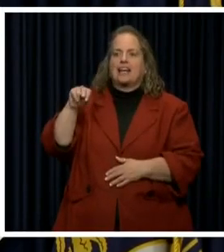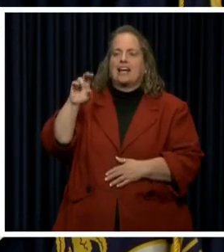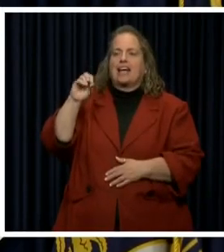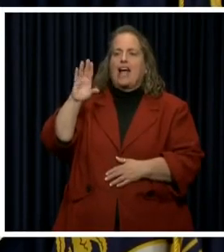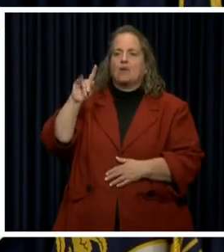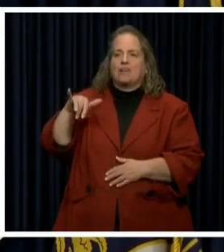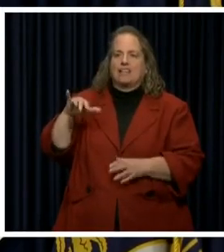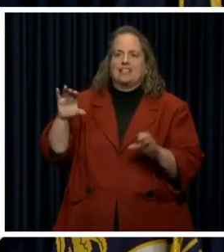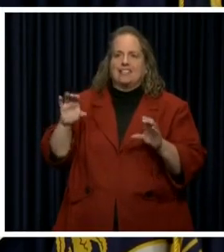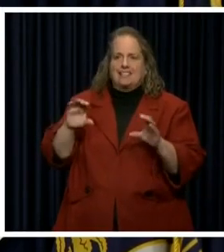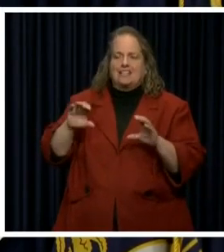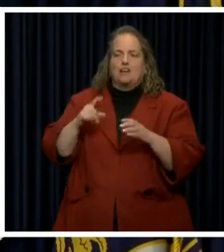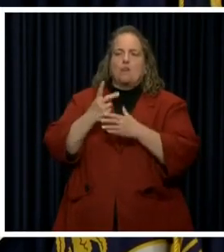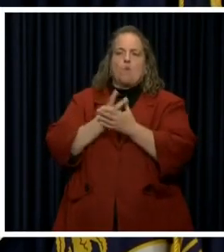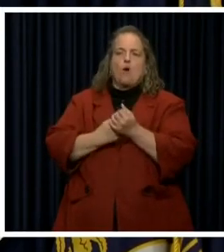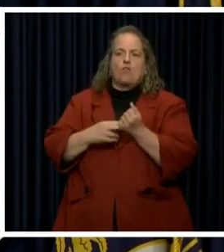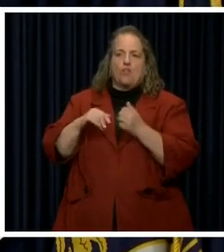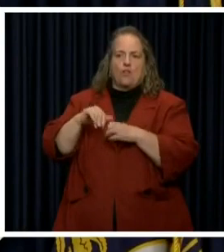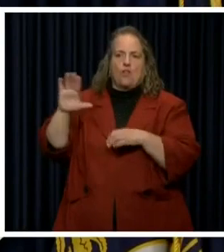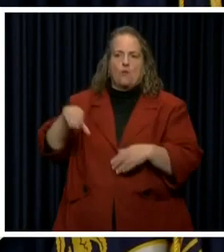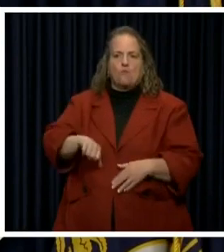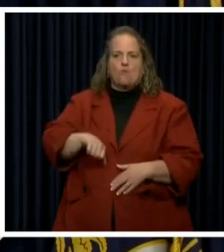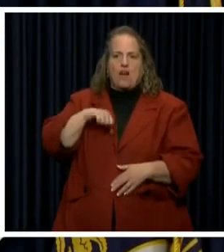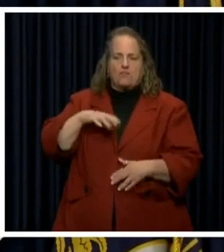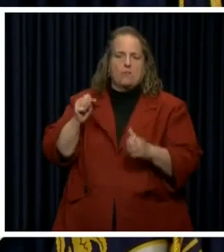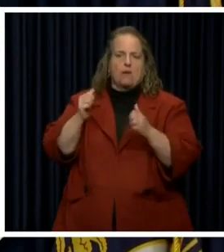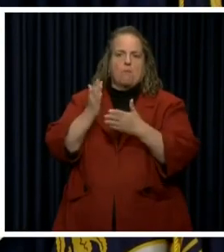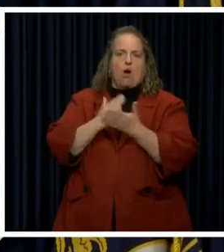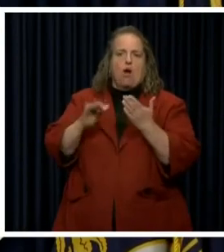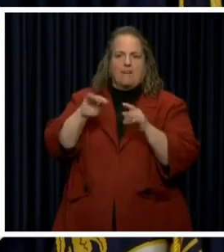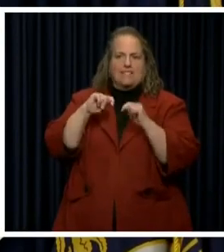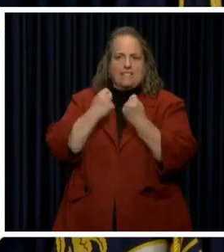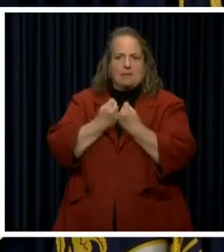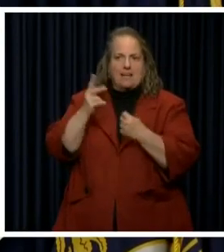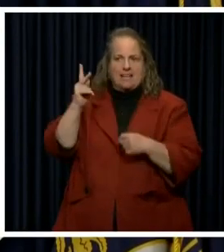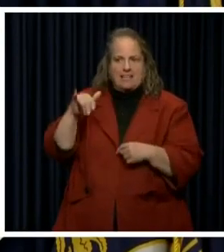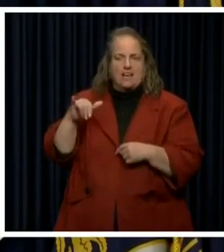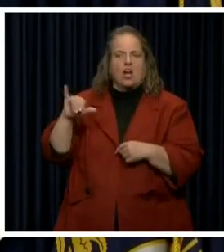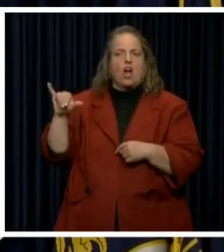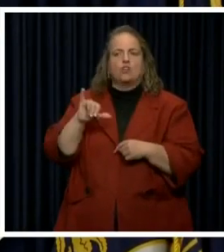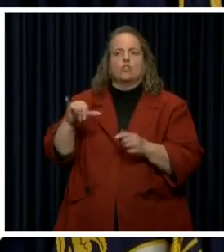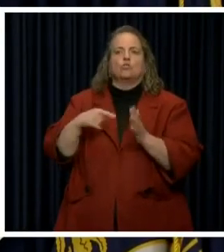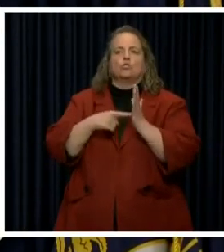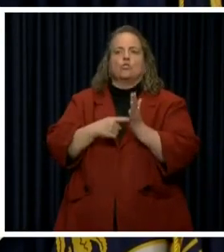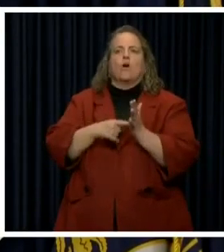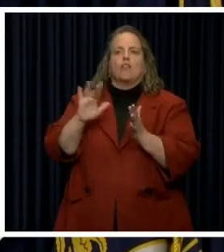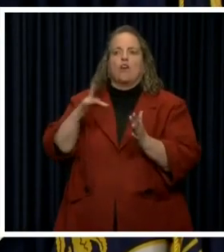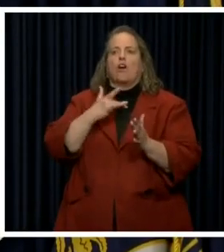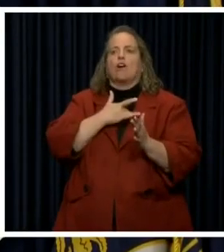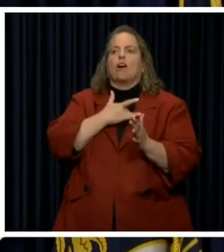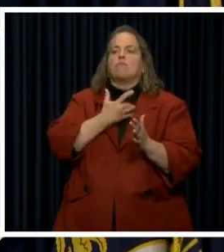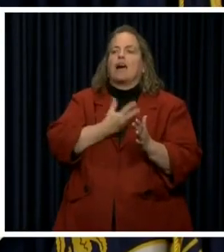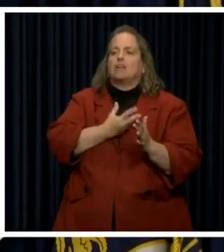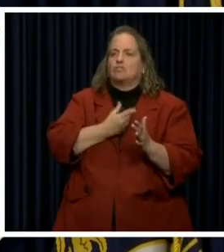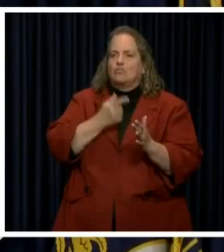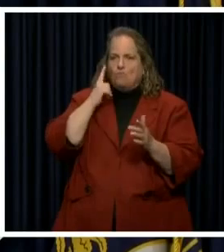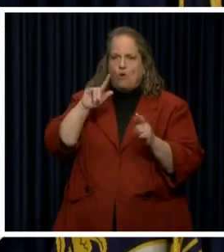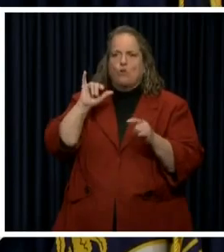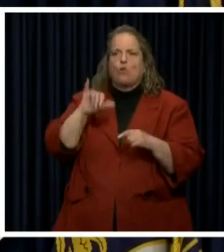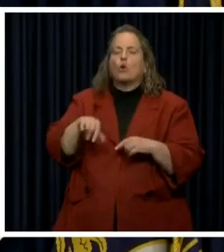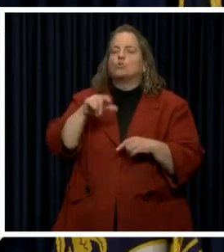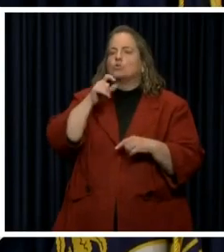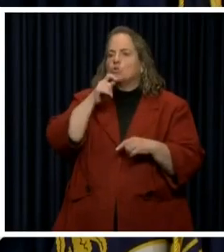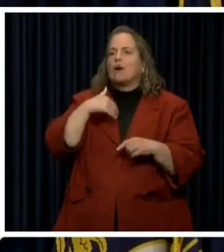done, both in their pride for being a part of Team Kentucky, also showing their compassion for those that